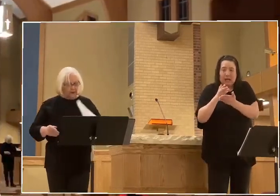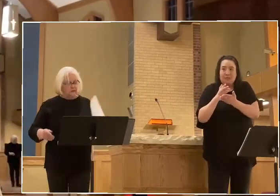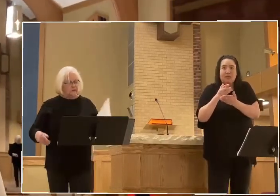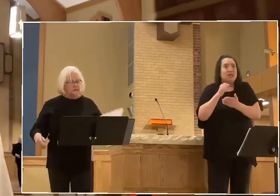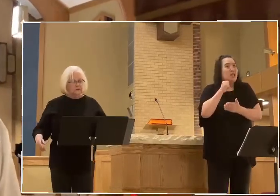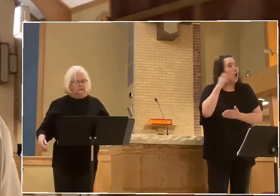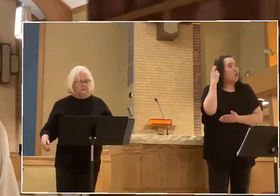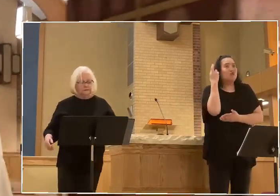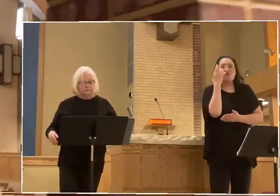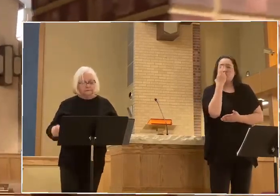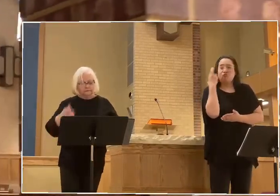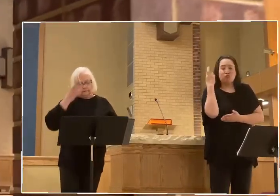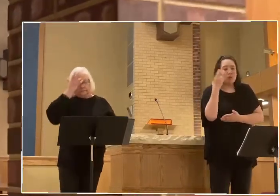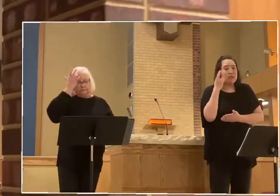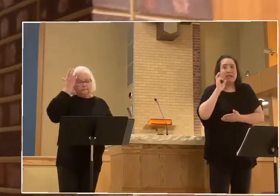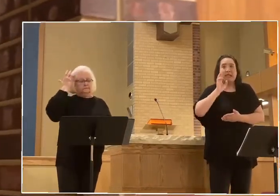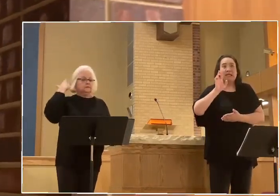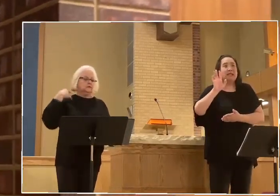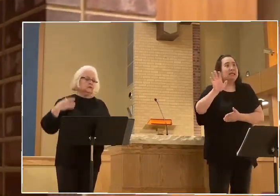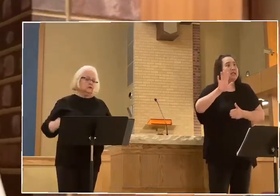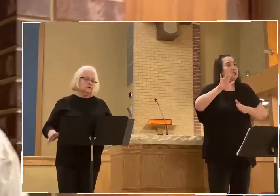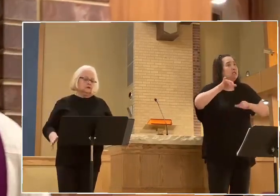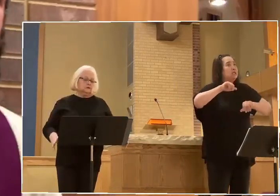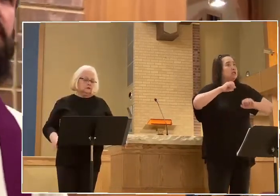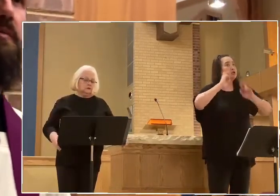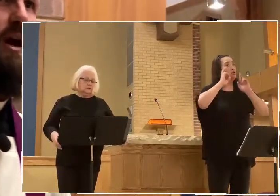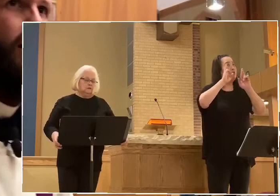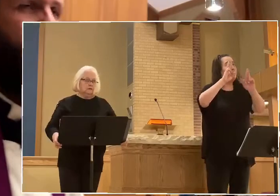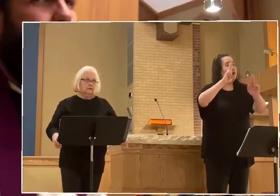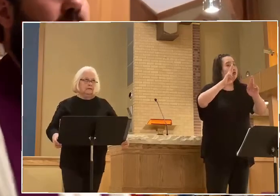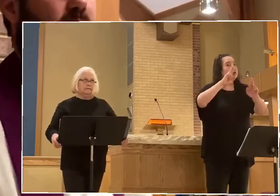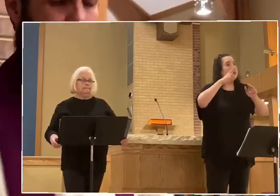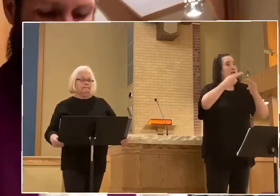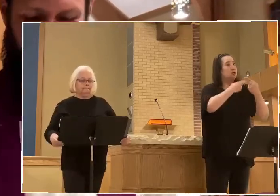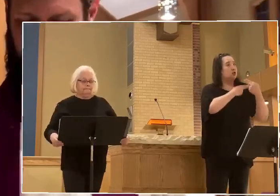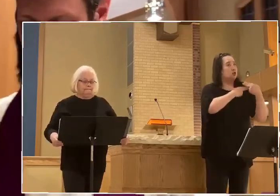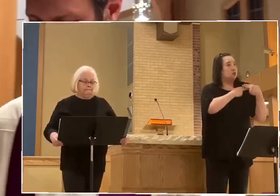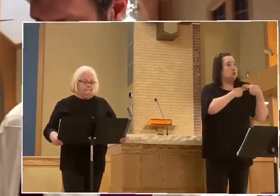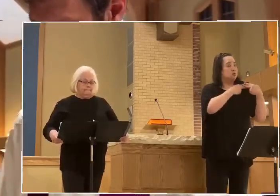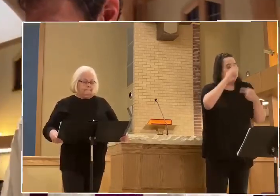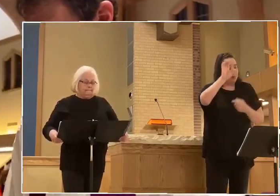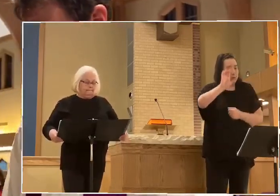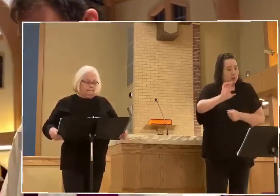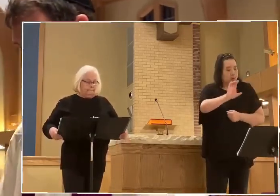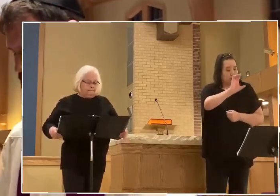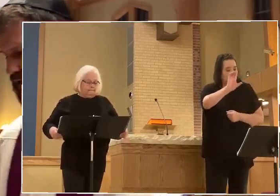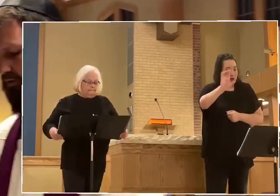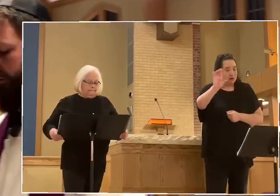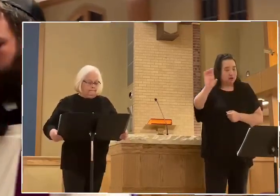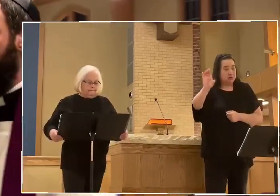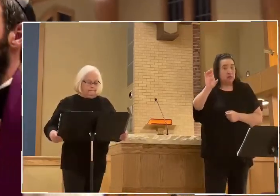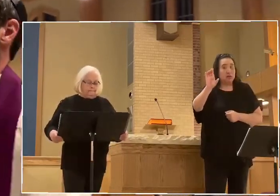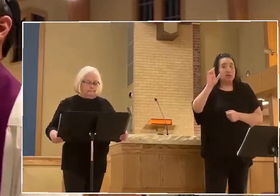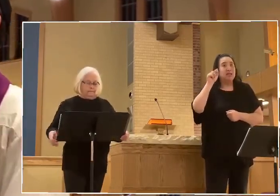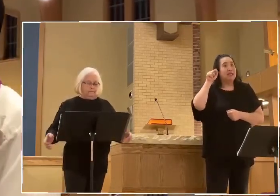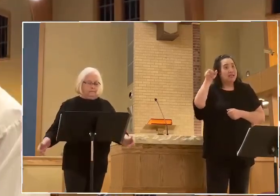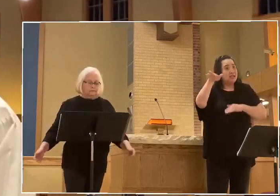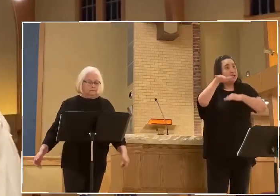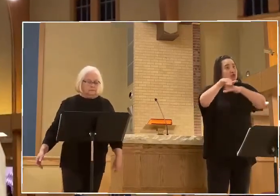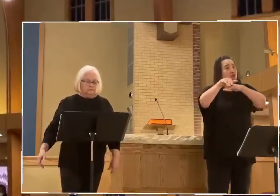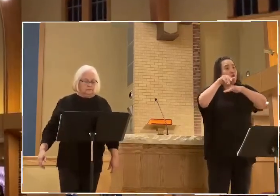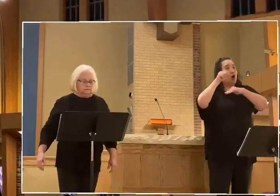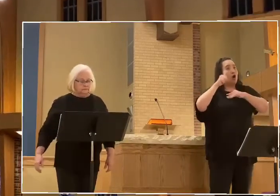hesitation, not foreseeing his proud station, called to bear